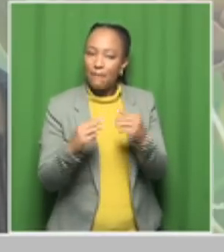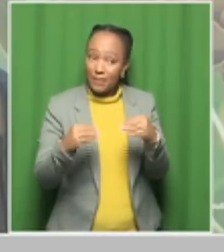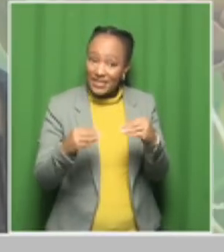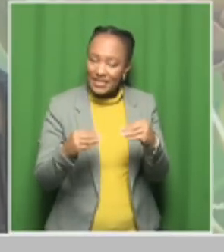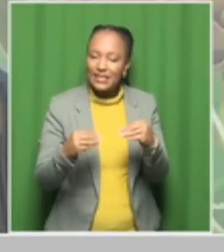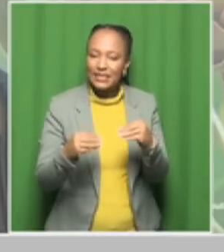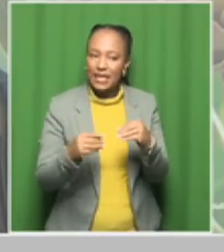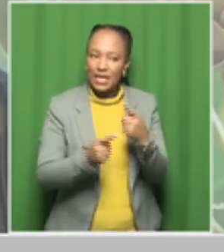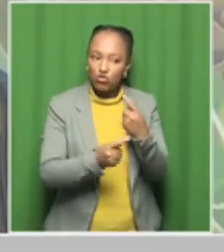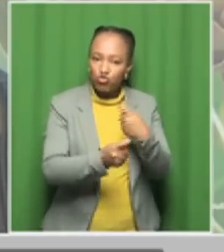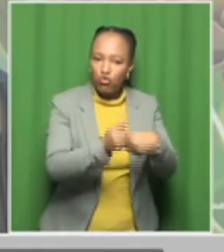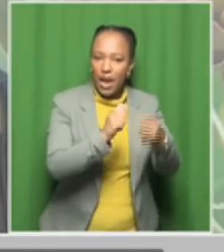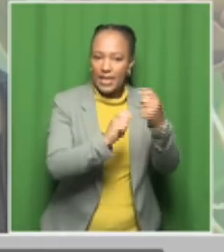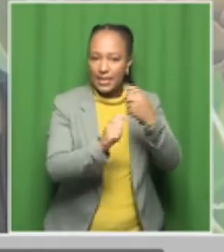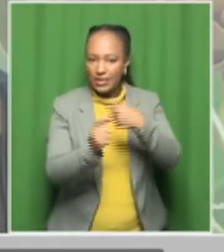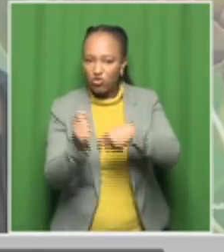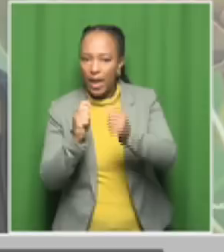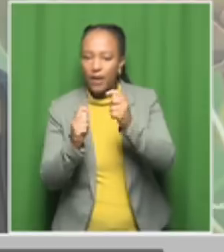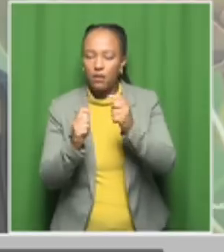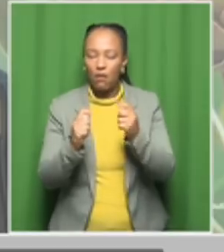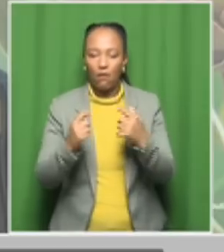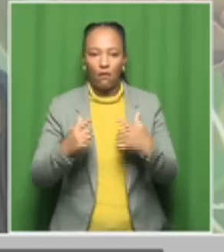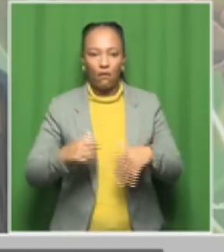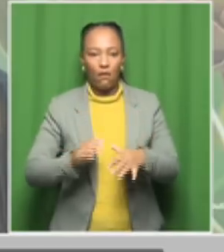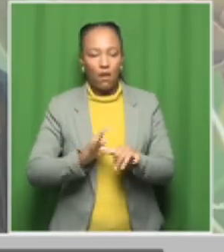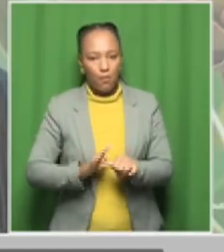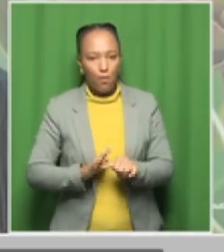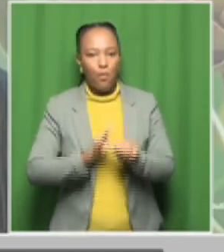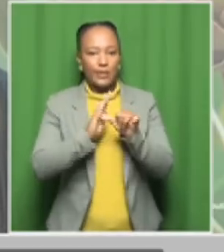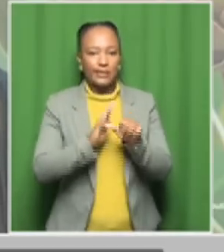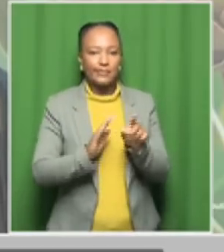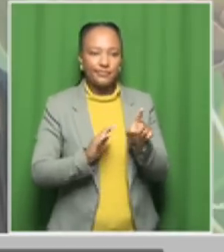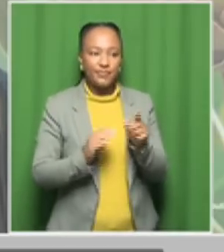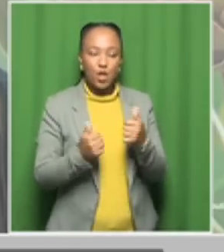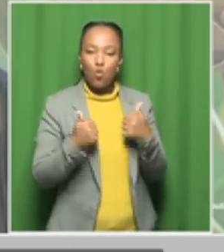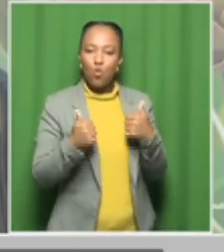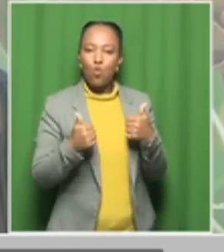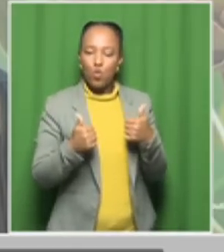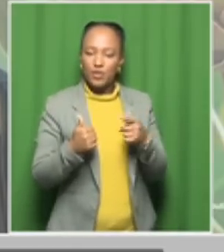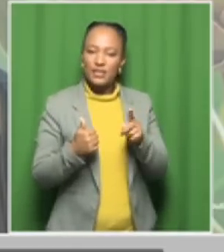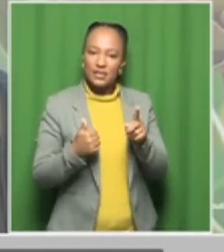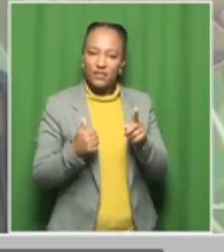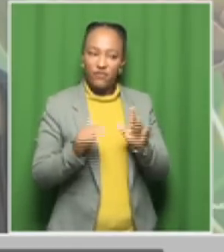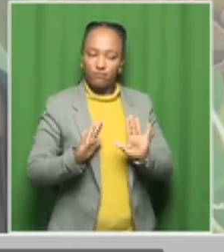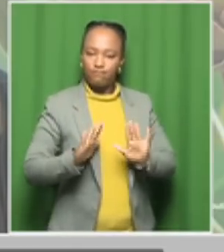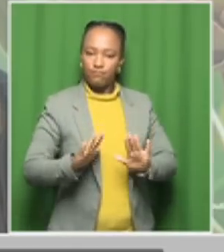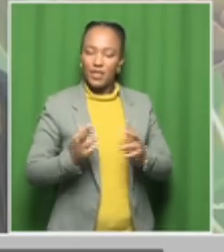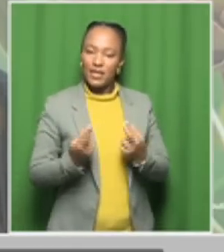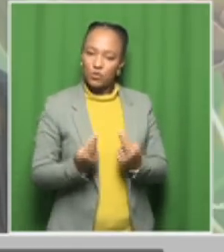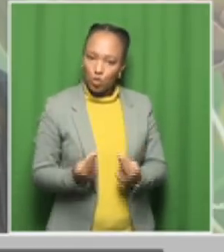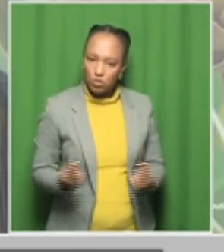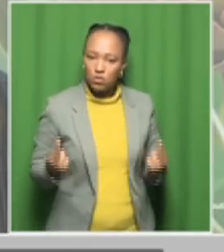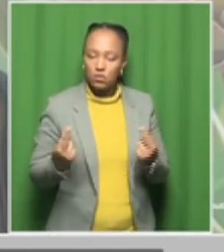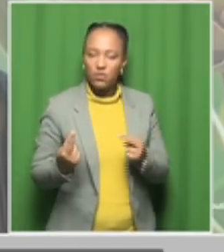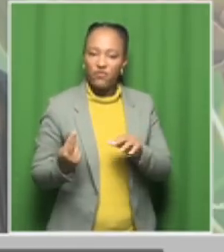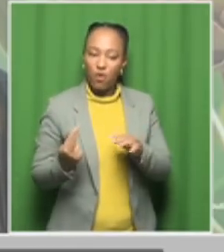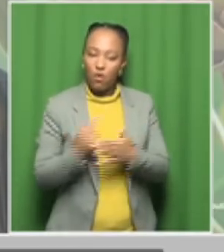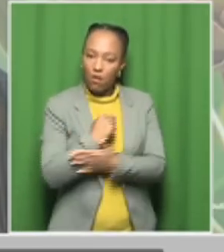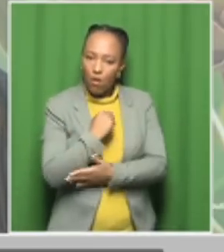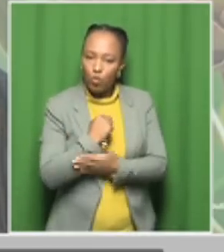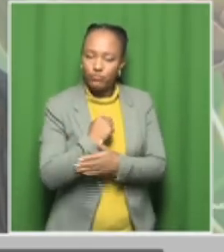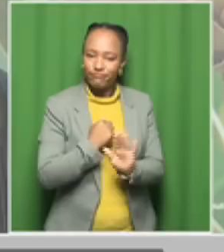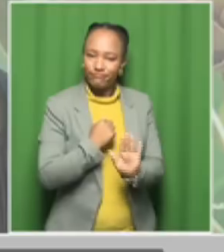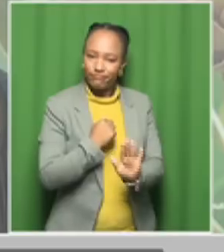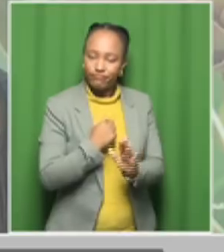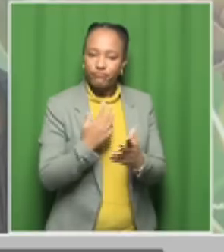it as a good source of domestic resources that we need for our development, especially in the